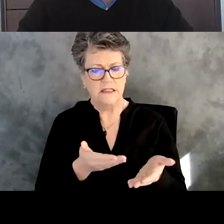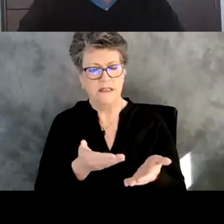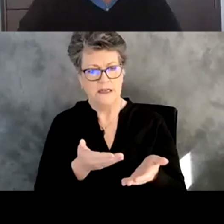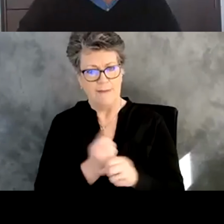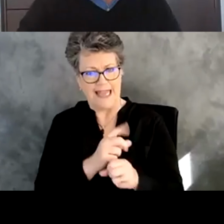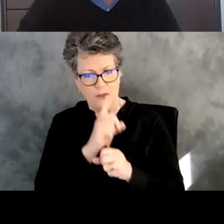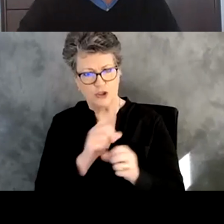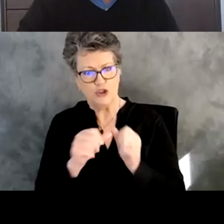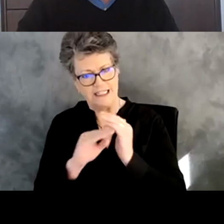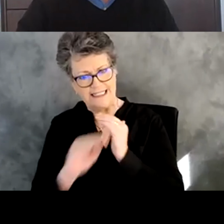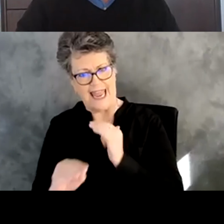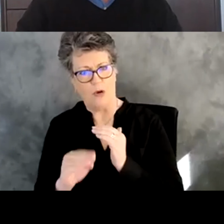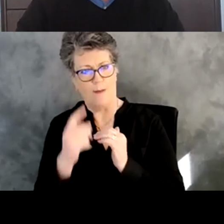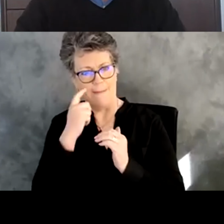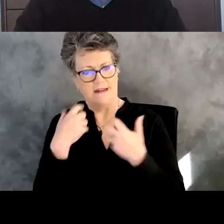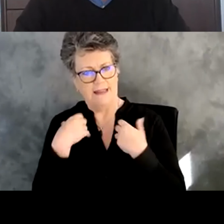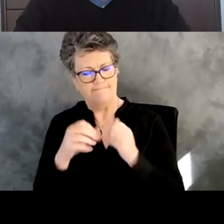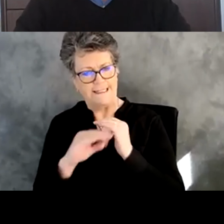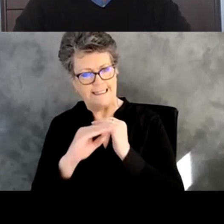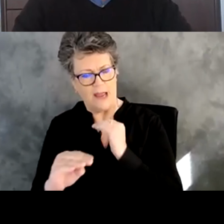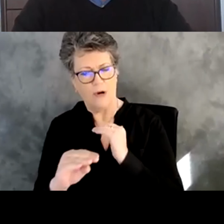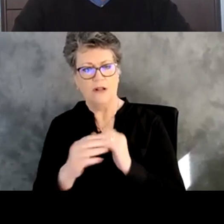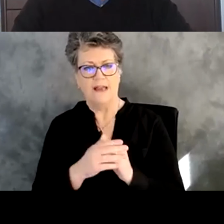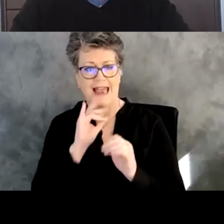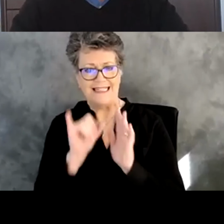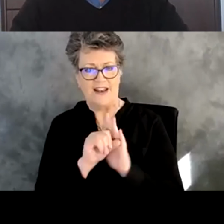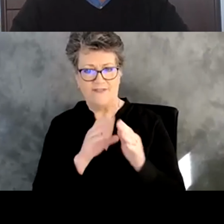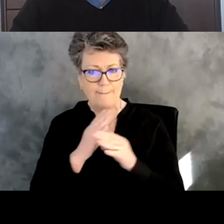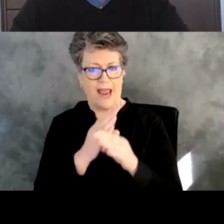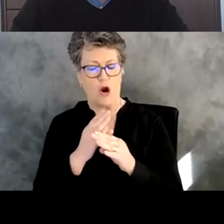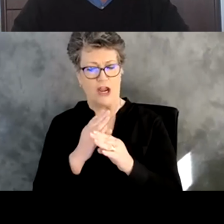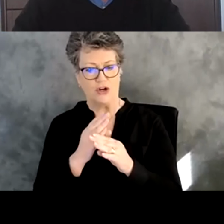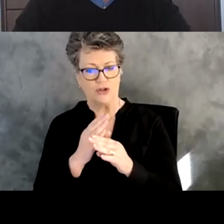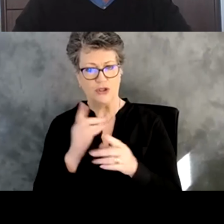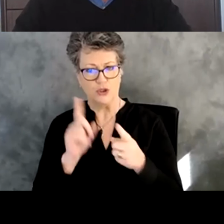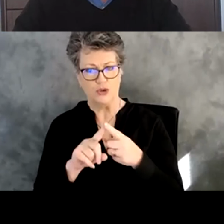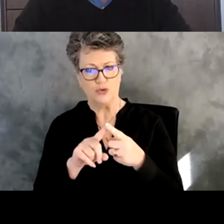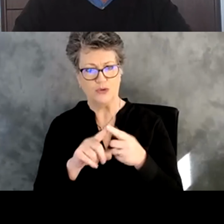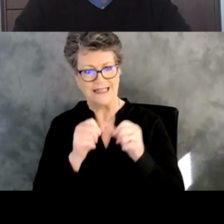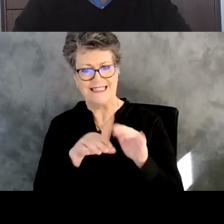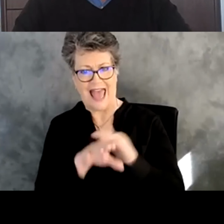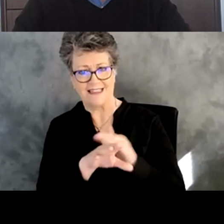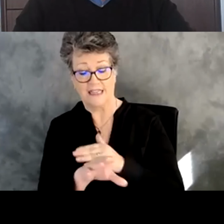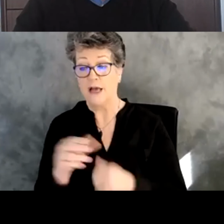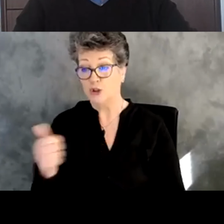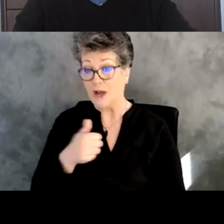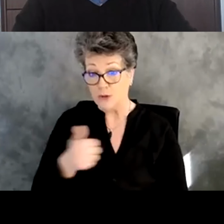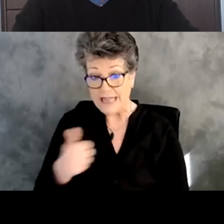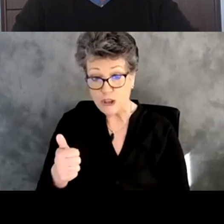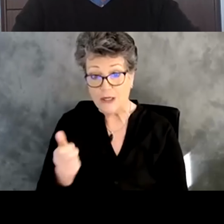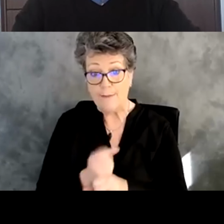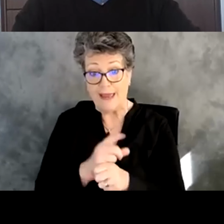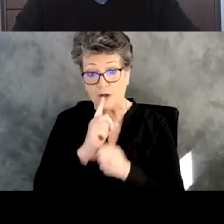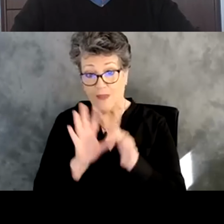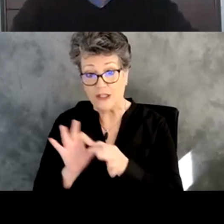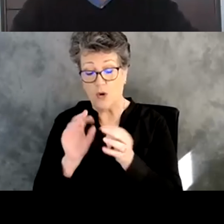remaining stable, identifying and removing barriers that prevent that consistent access to treatment. For example, the transportation assistance, making sure that's